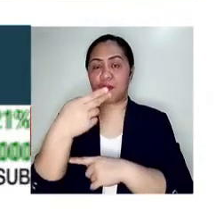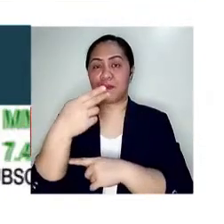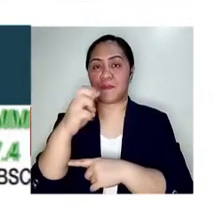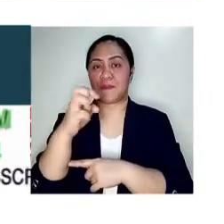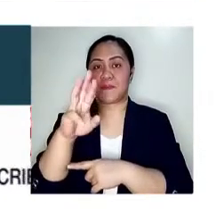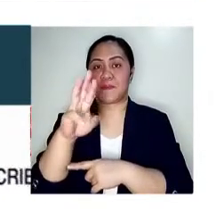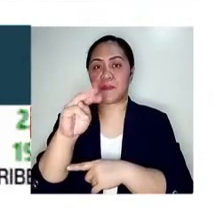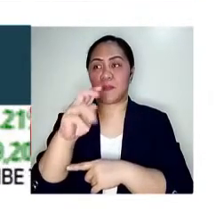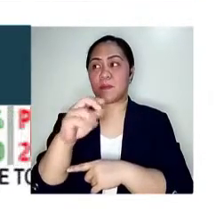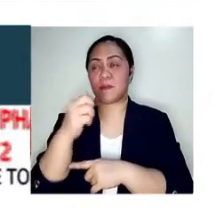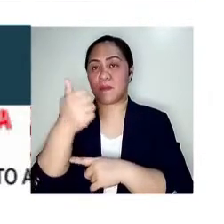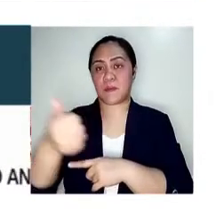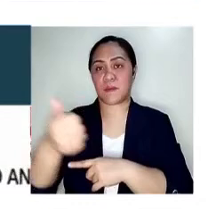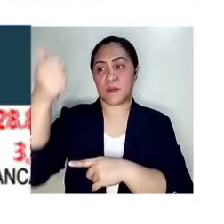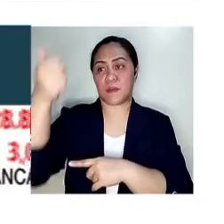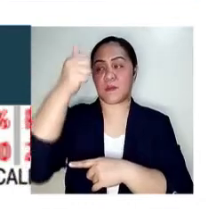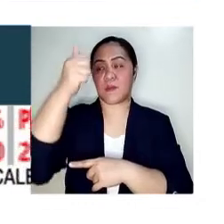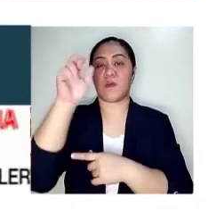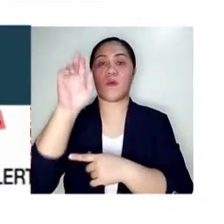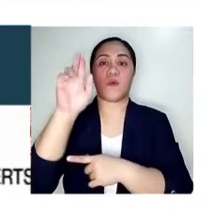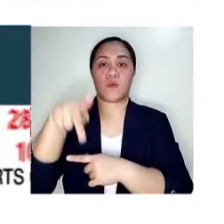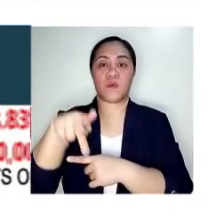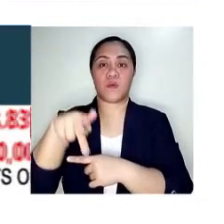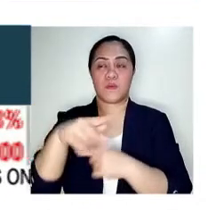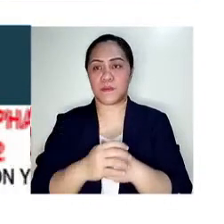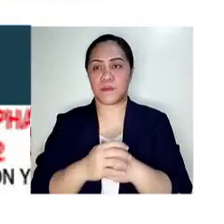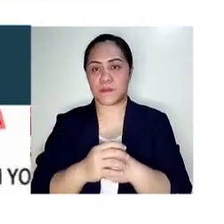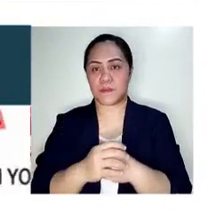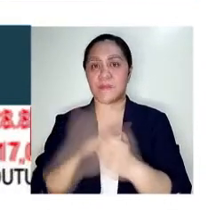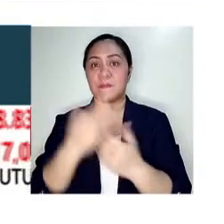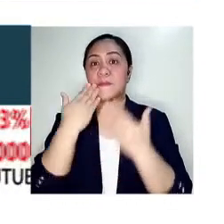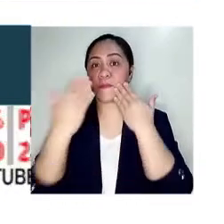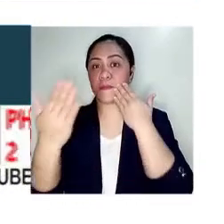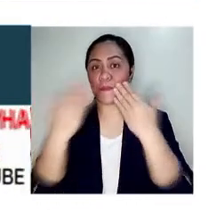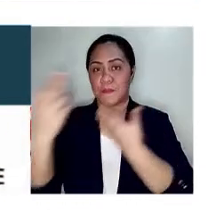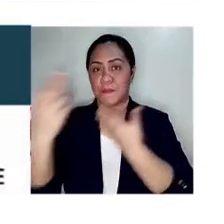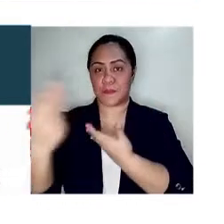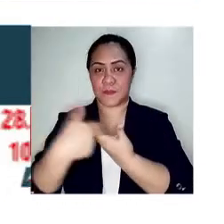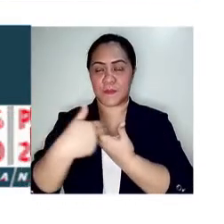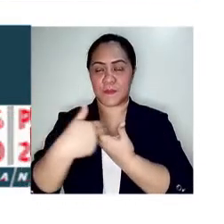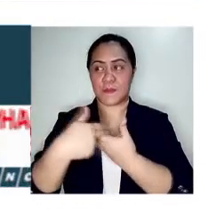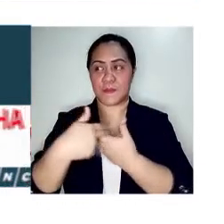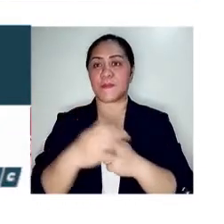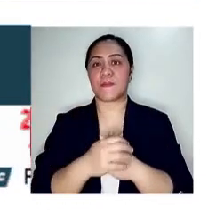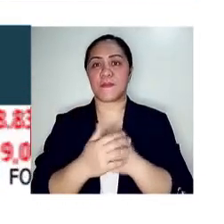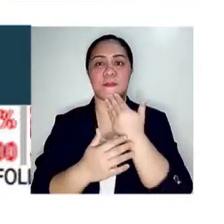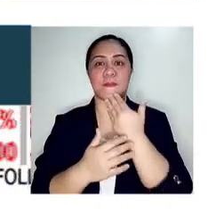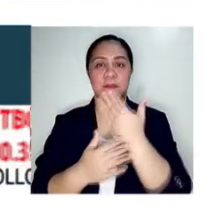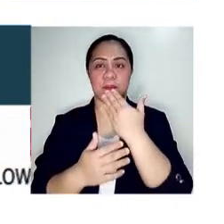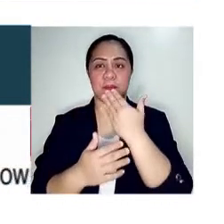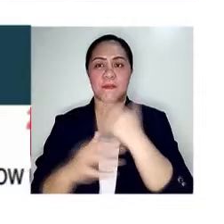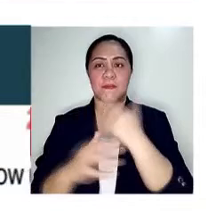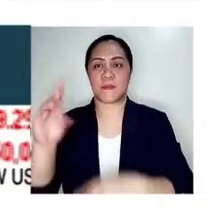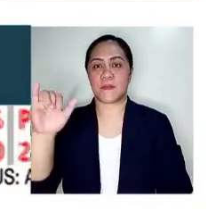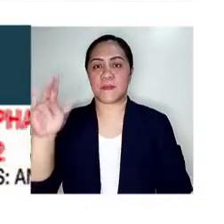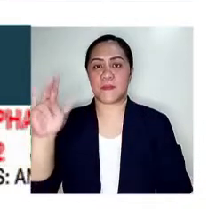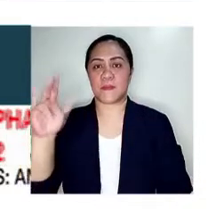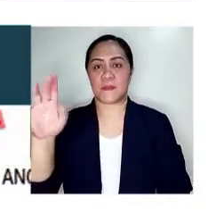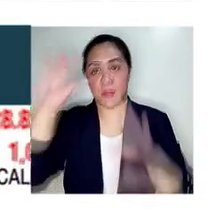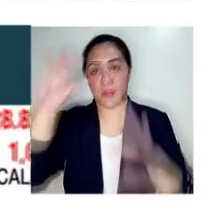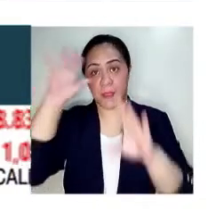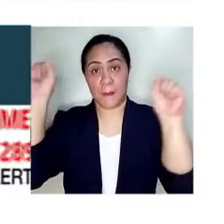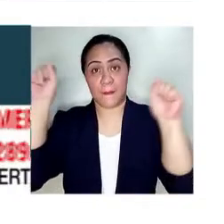Department of the University of the Philippines, thank you for joining us today. Appreciate you joining us. And also thank Dean Domenhit, President of